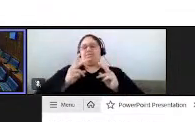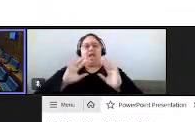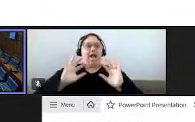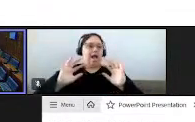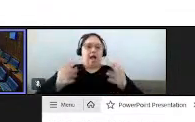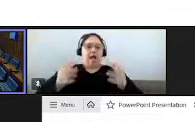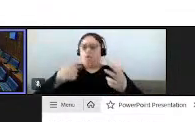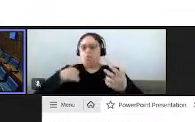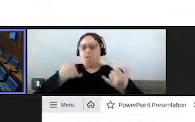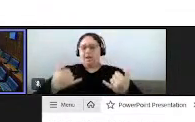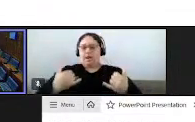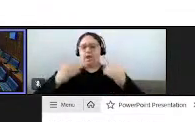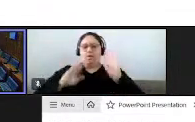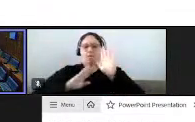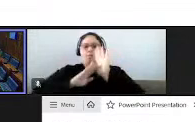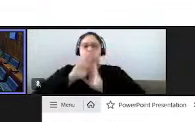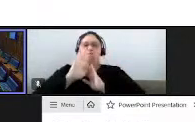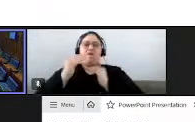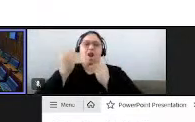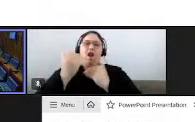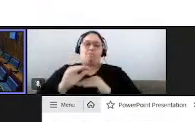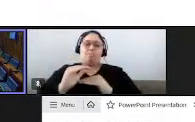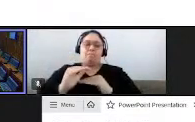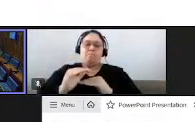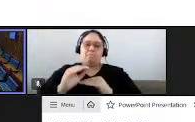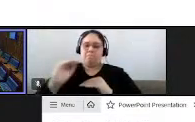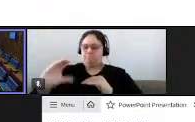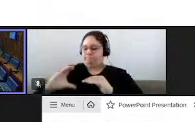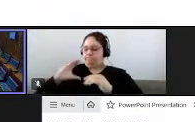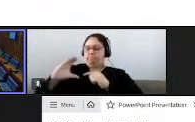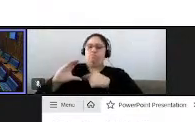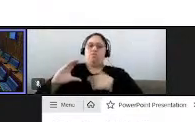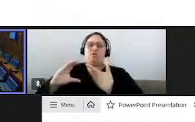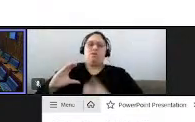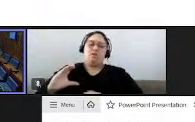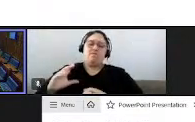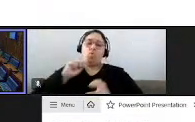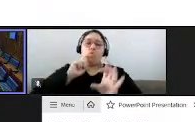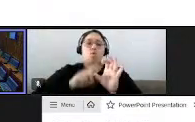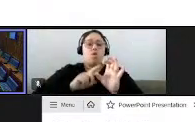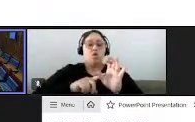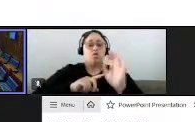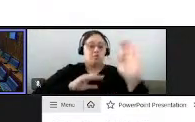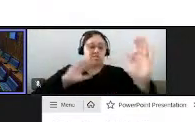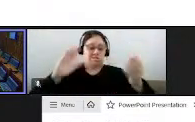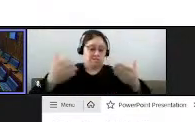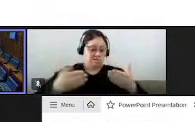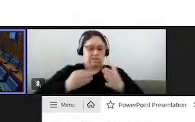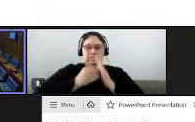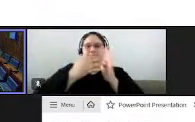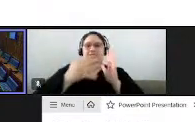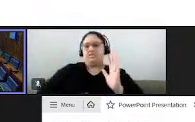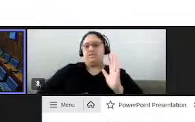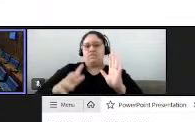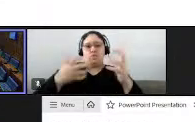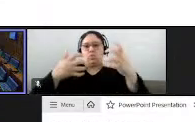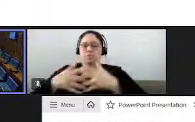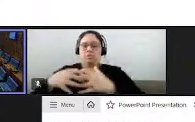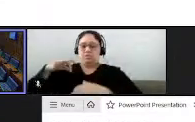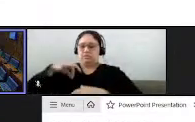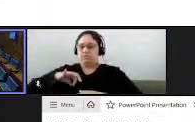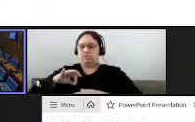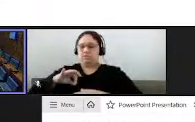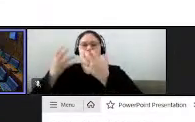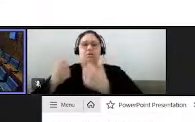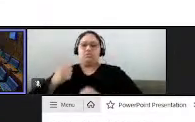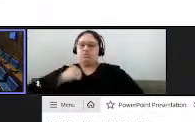we maximize with the limited amount that we have? Quotations received were expensive, that were not affordable for